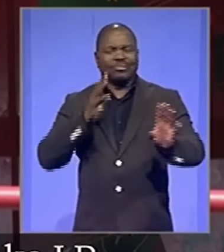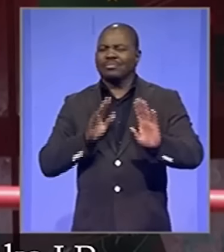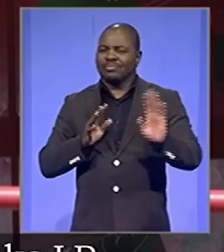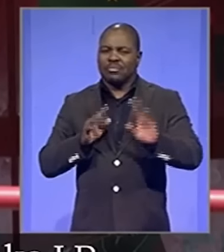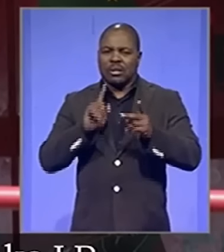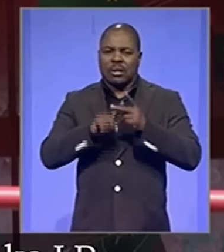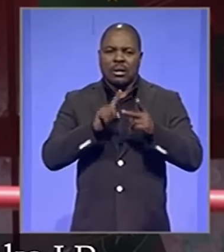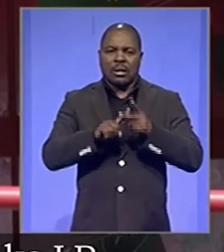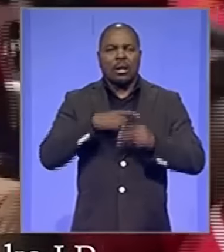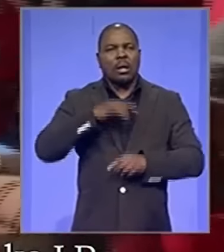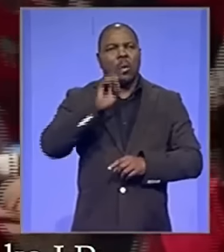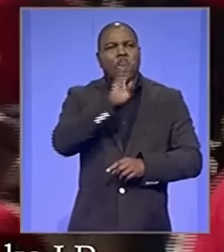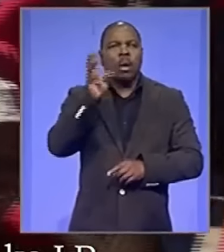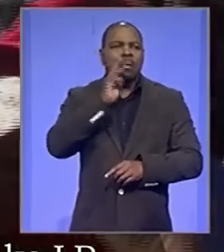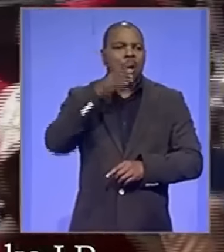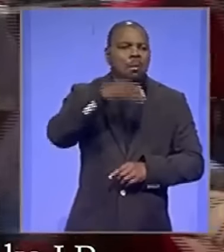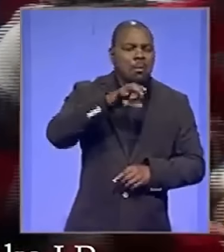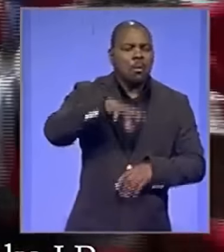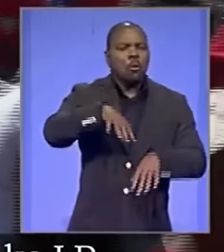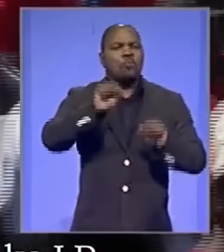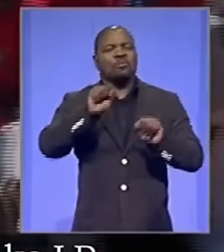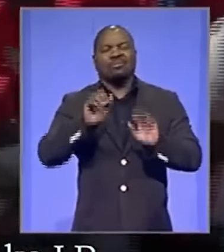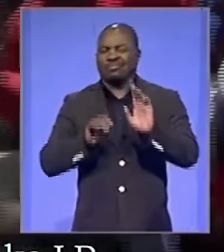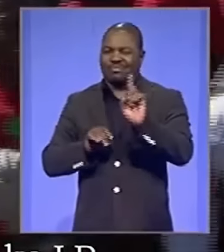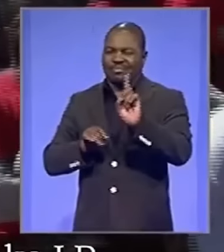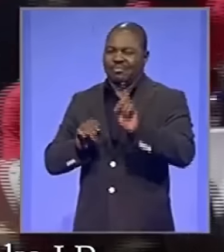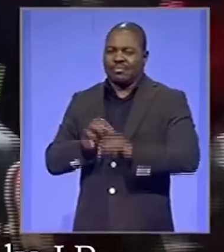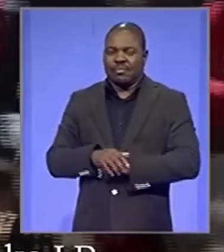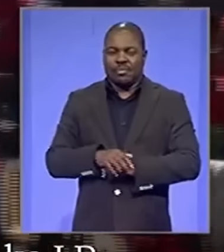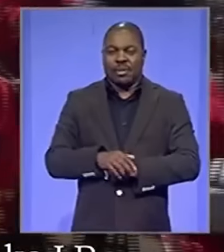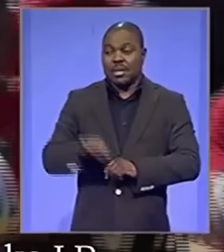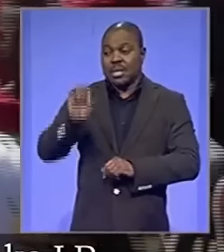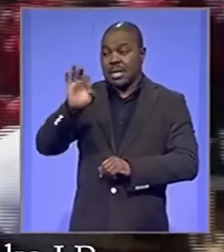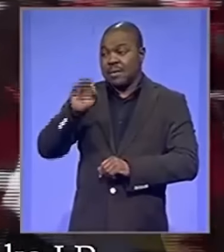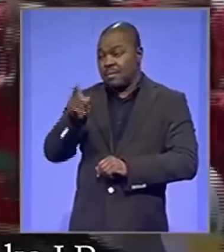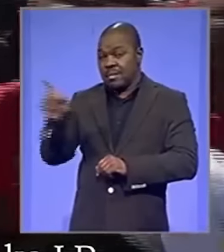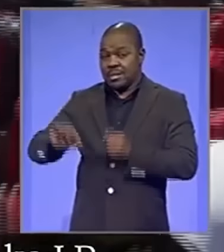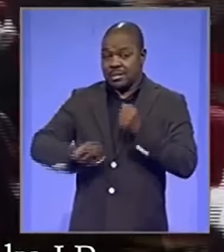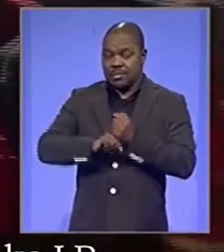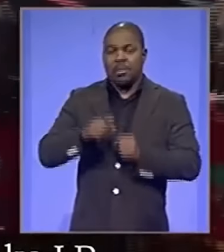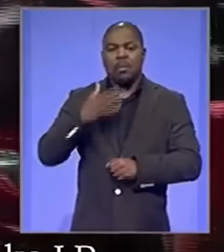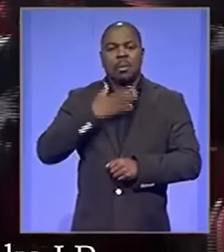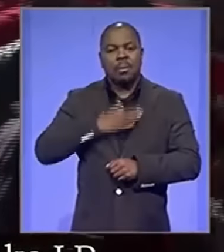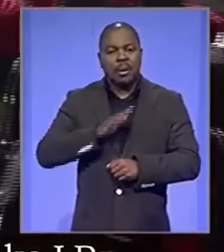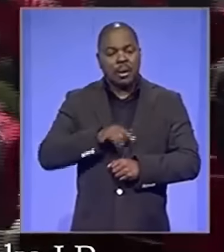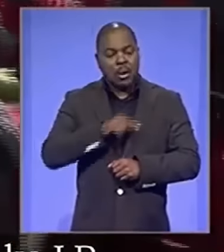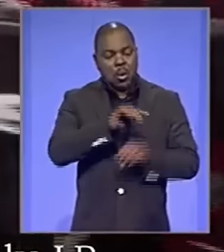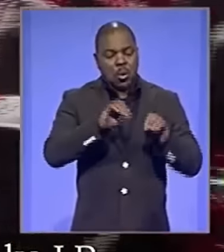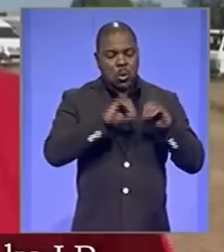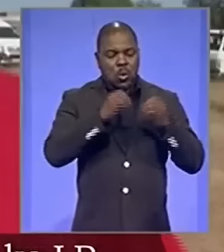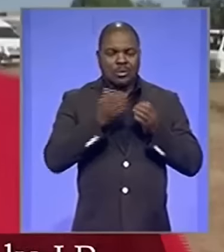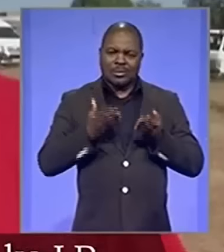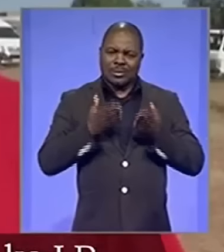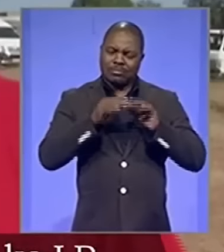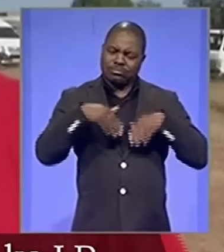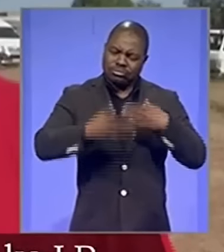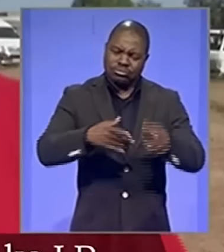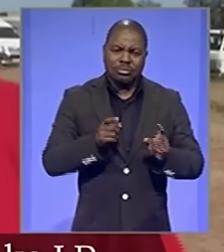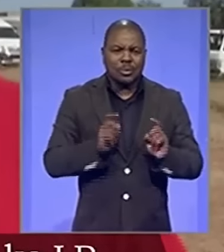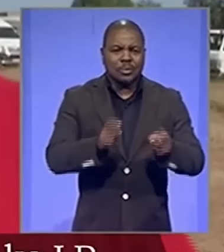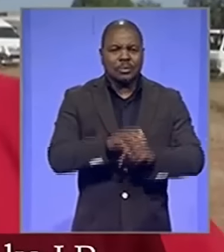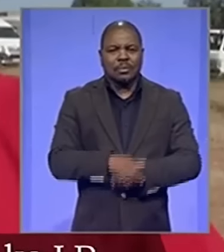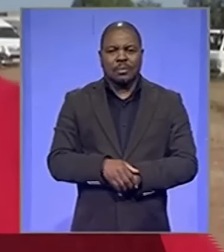a re etela. Ba bangwe ba bathegi ba EFF ba re ba nyaka gore mokgatlho o ba thuse ka go potlakisa ditirelo. Nka thabela ge